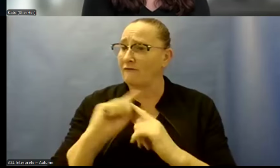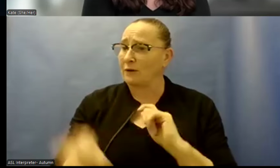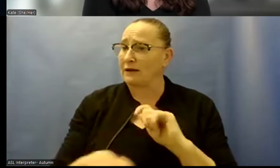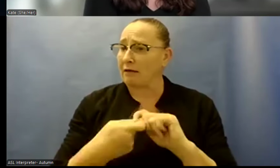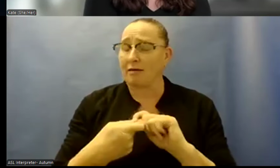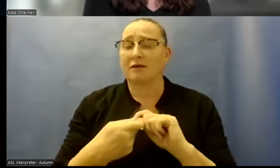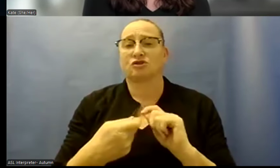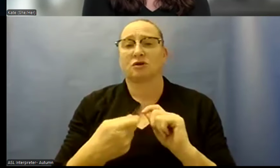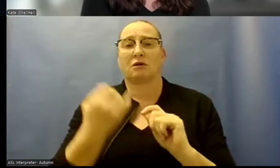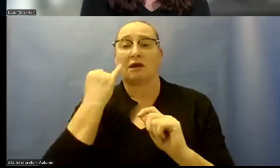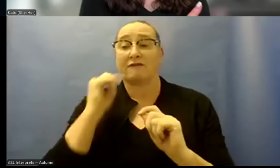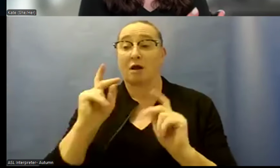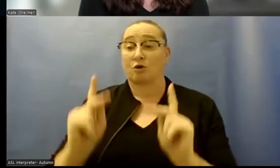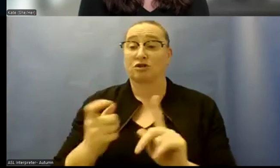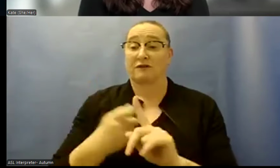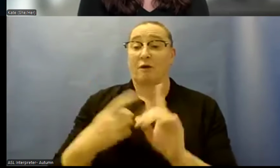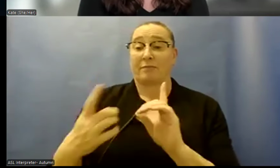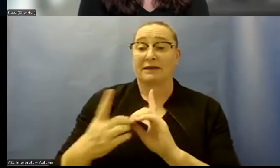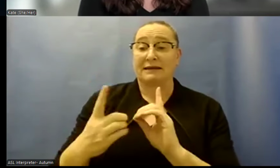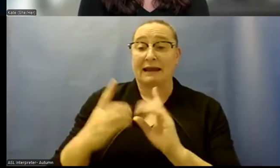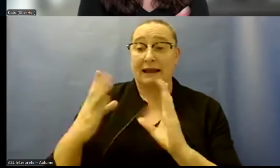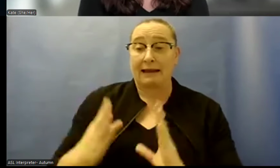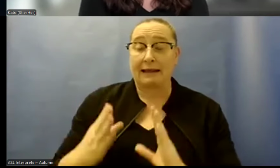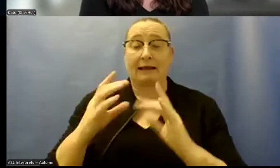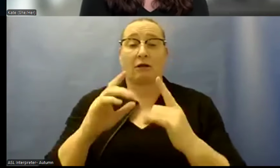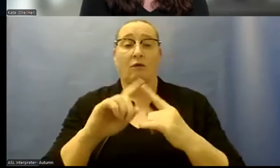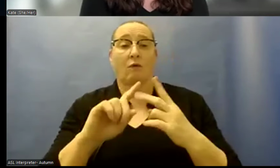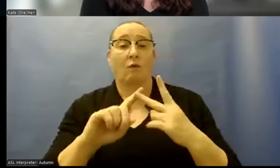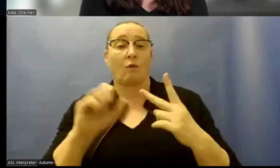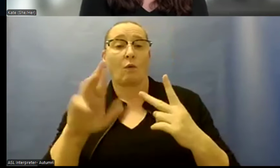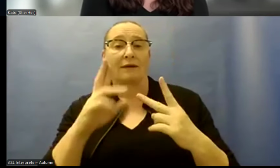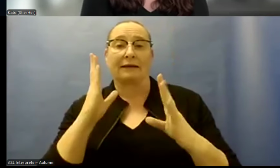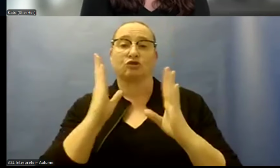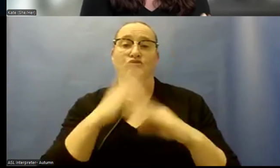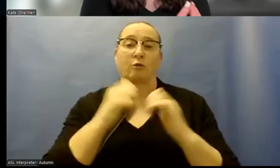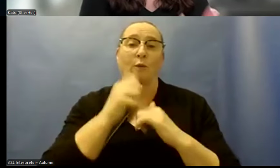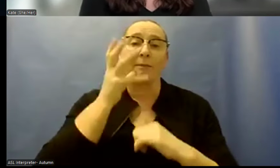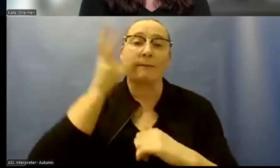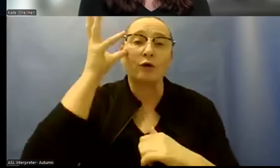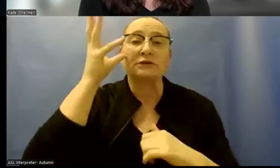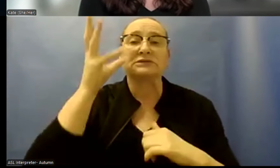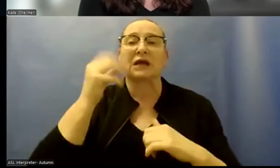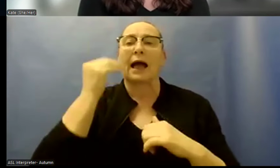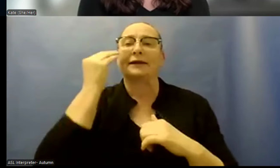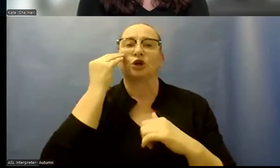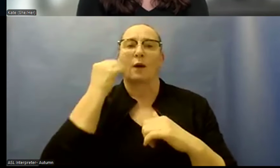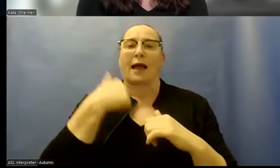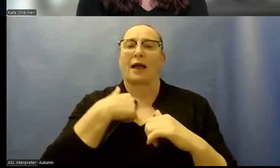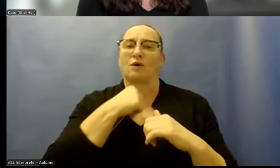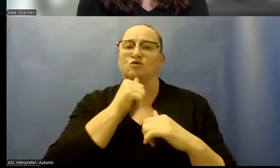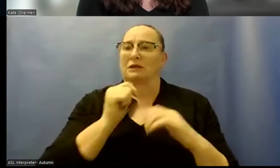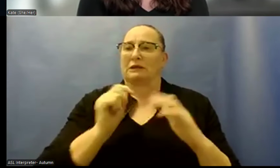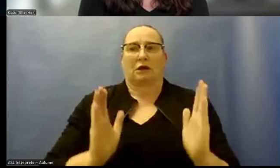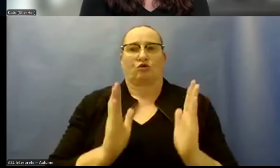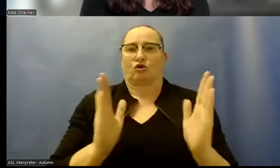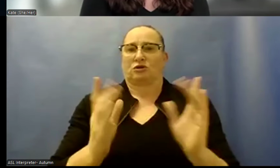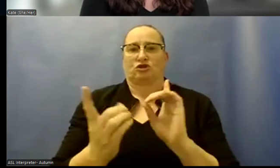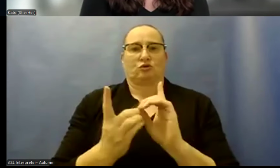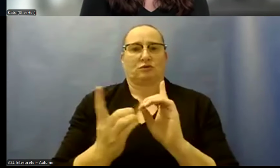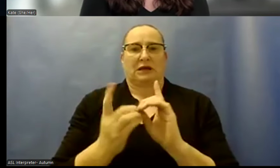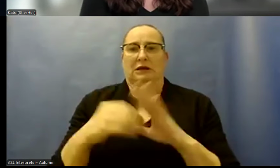from the person that they're dating or even, you know, getting in trouble with parents. I know I wasn't really encouraged to date, you know, in